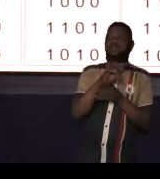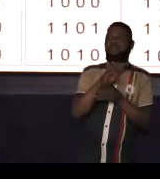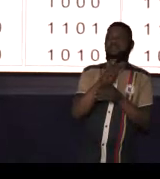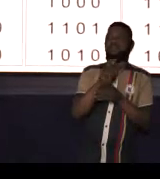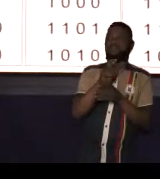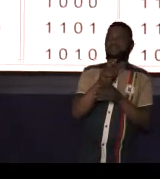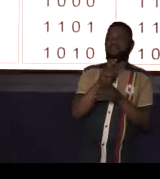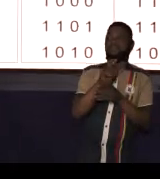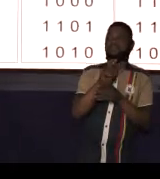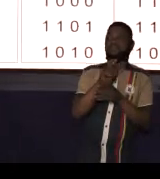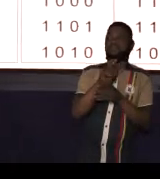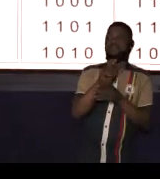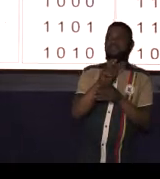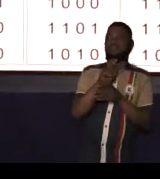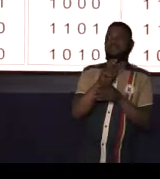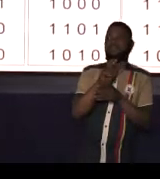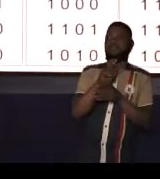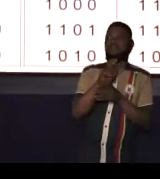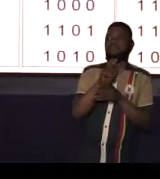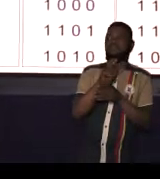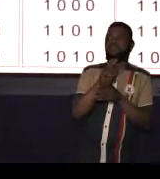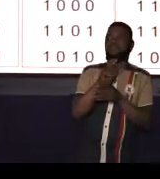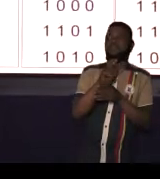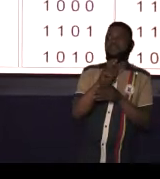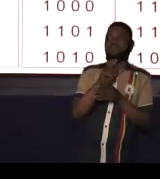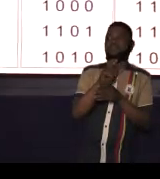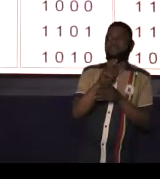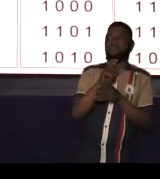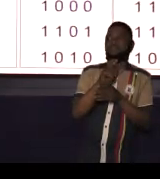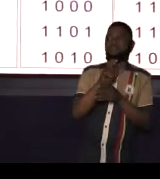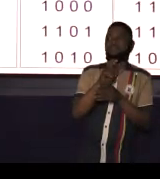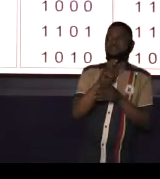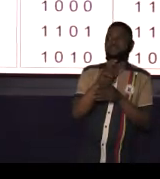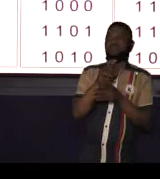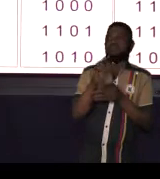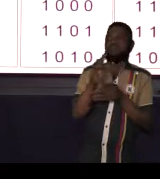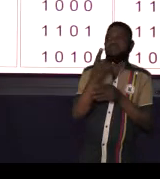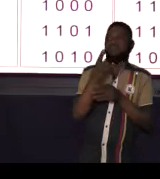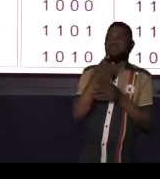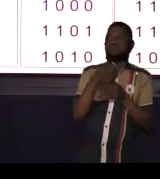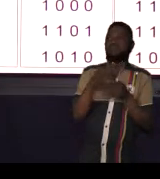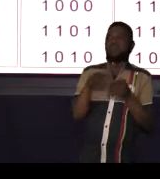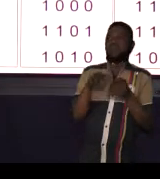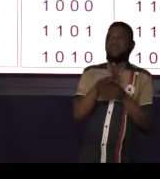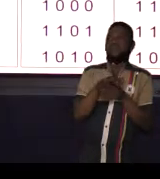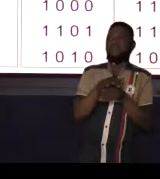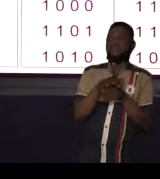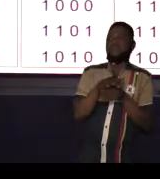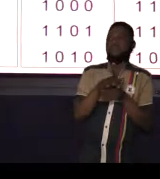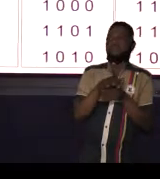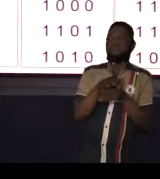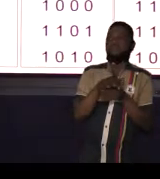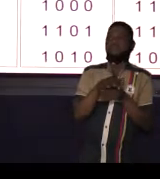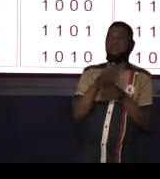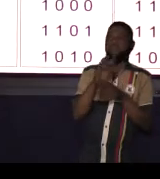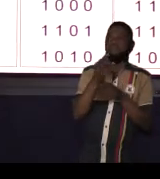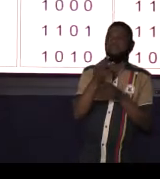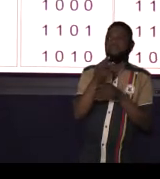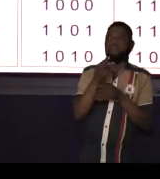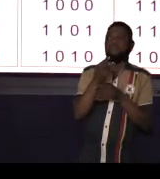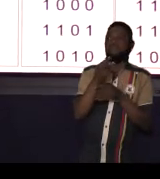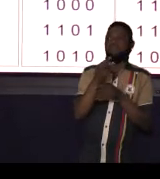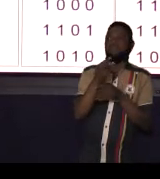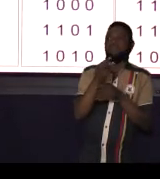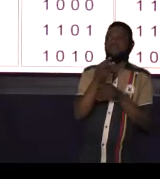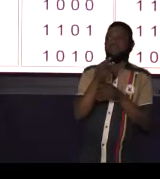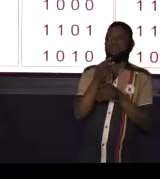this 1100 or 1100. Okay. And the first position, it was occupying the bottom spot.